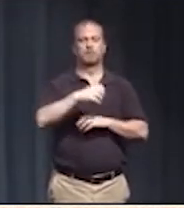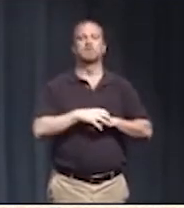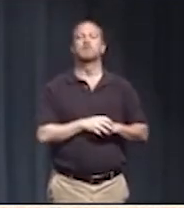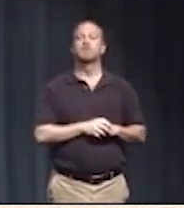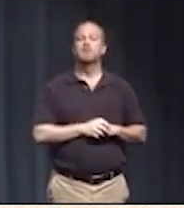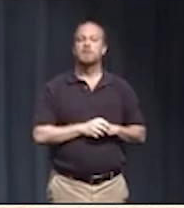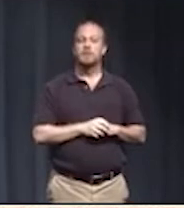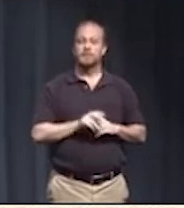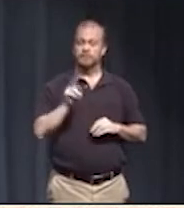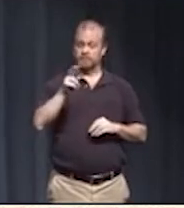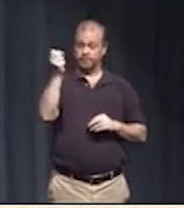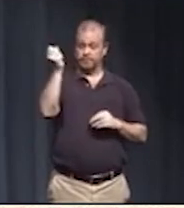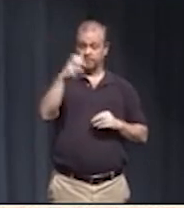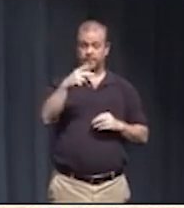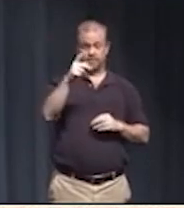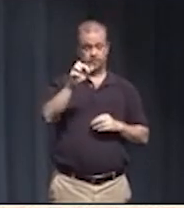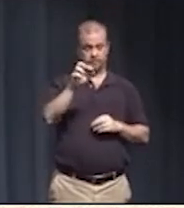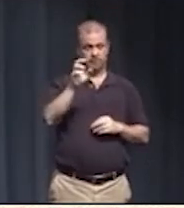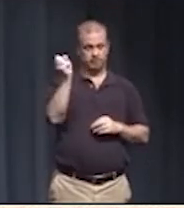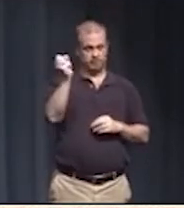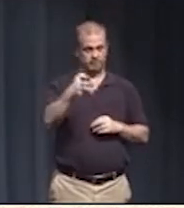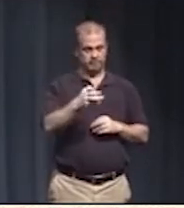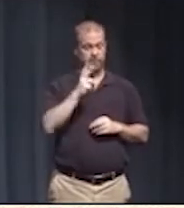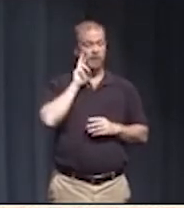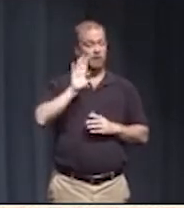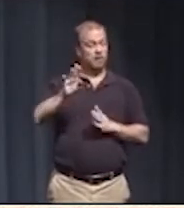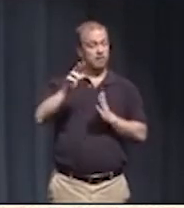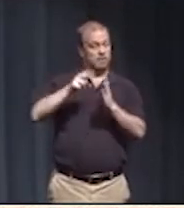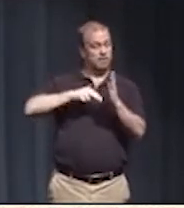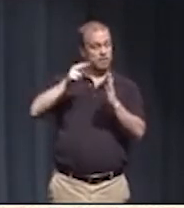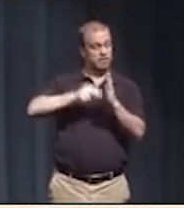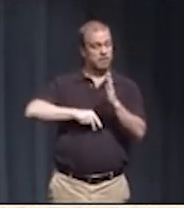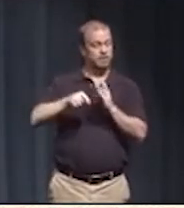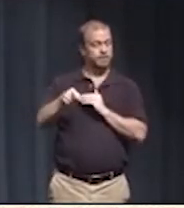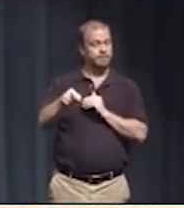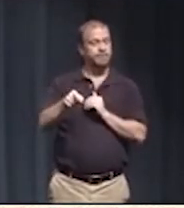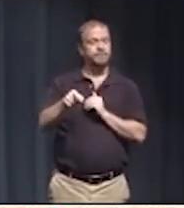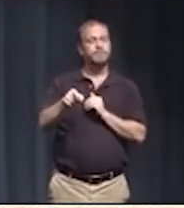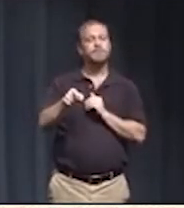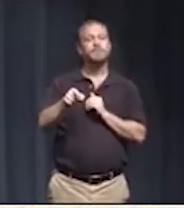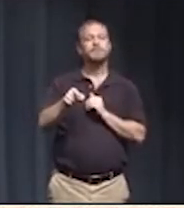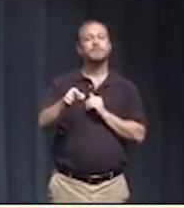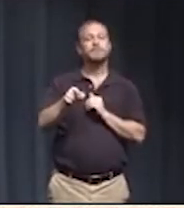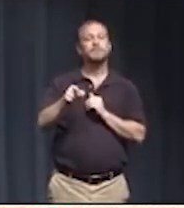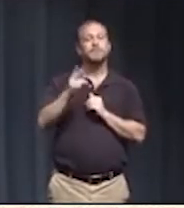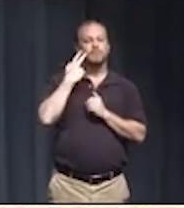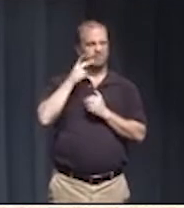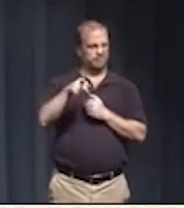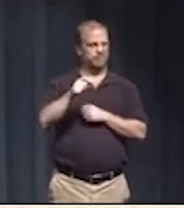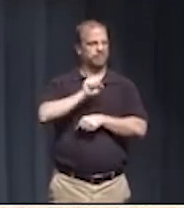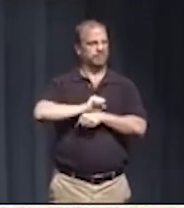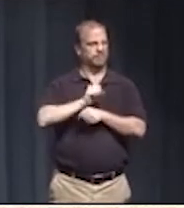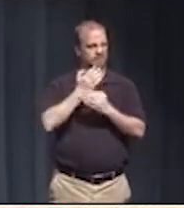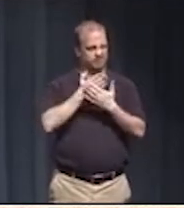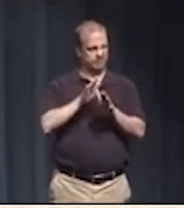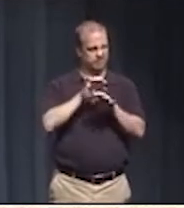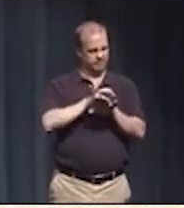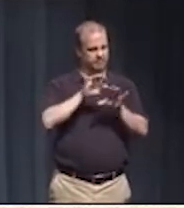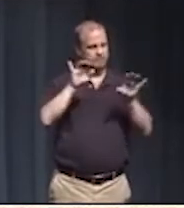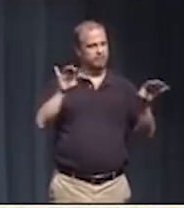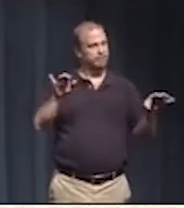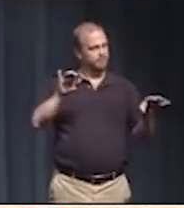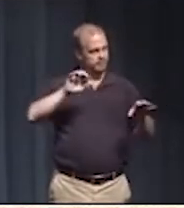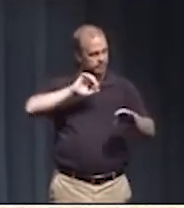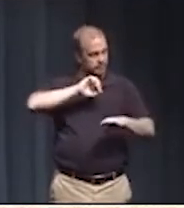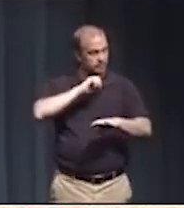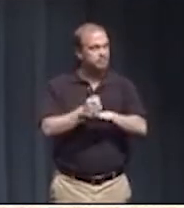When we look at Shakespeare and we look at much of the literature, we will see this division of labor kind of placed in